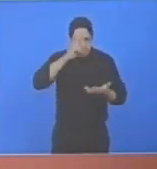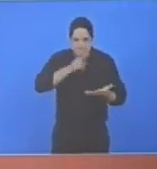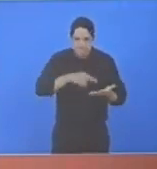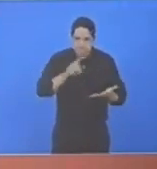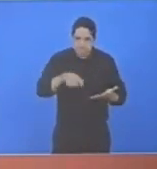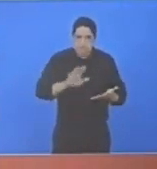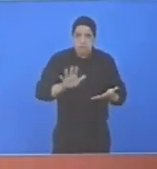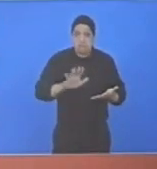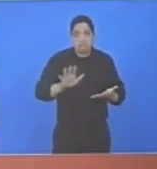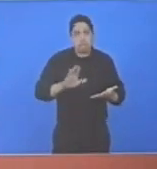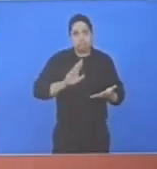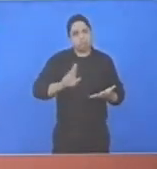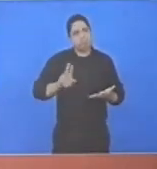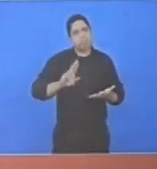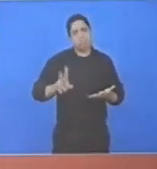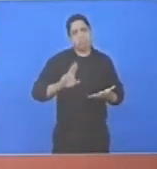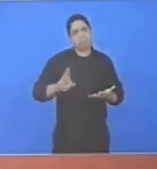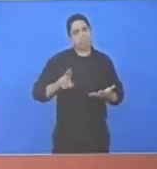everything. No.